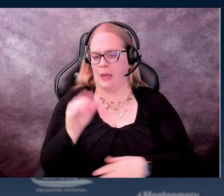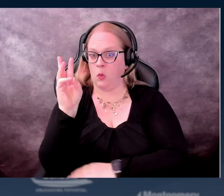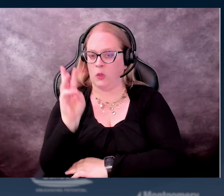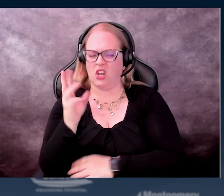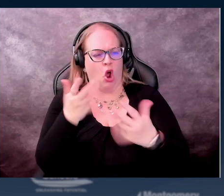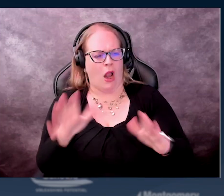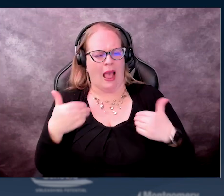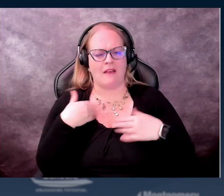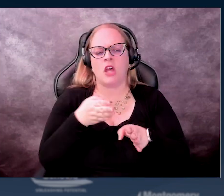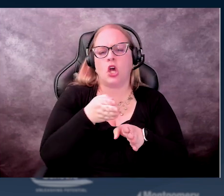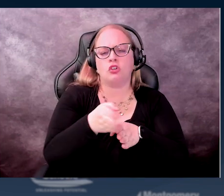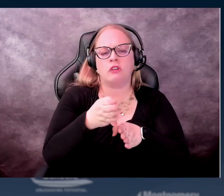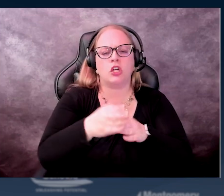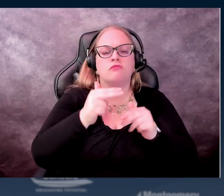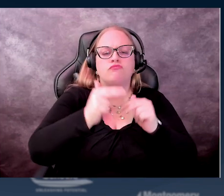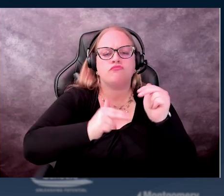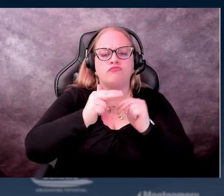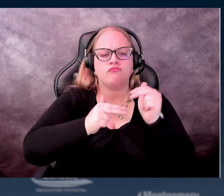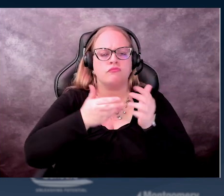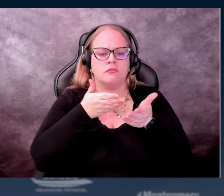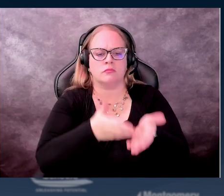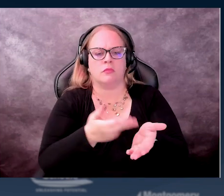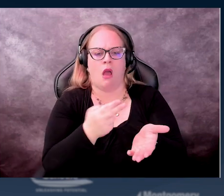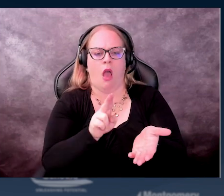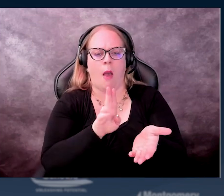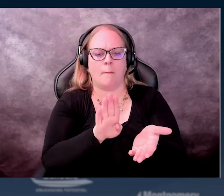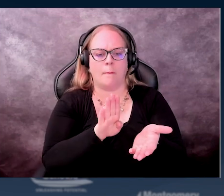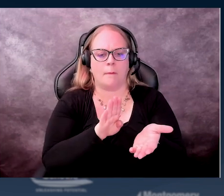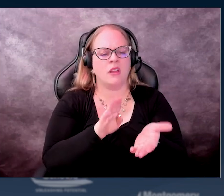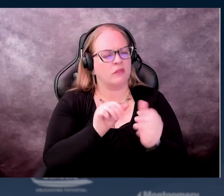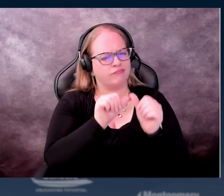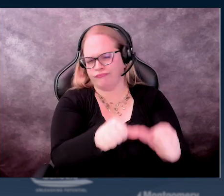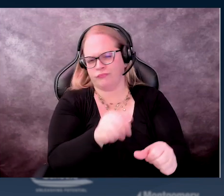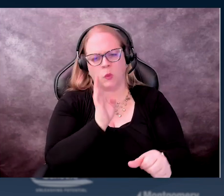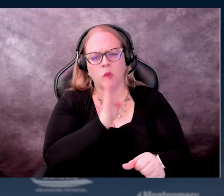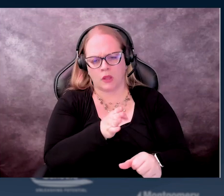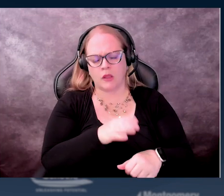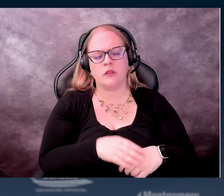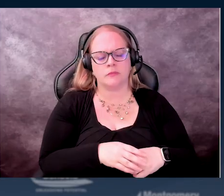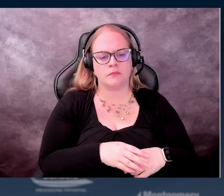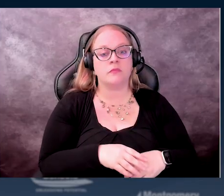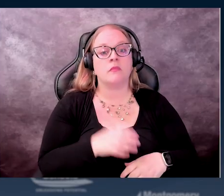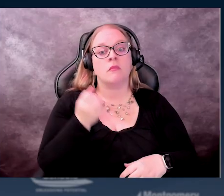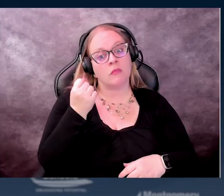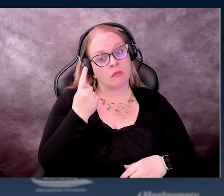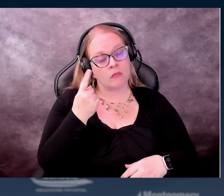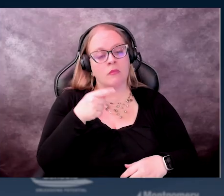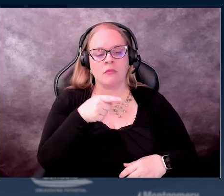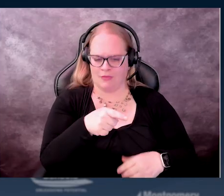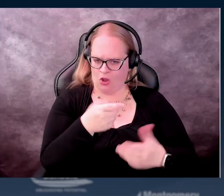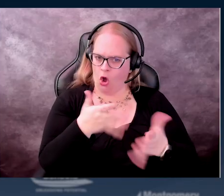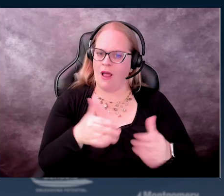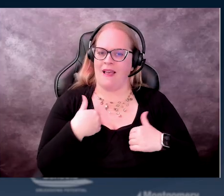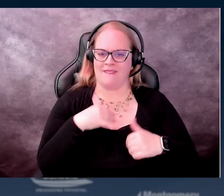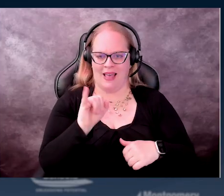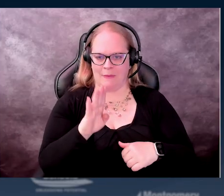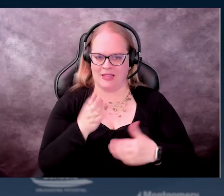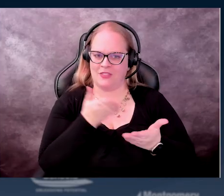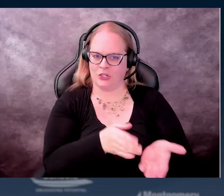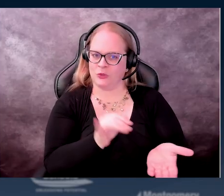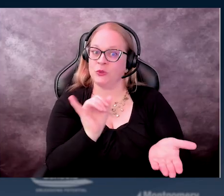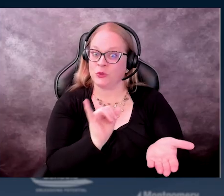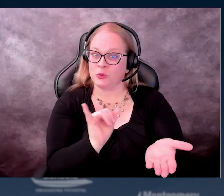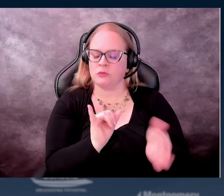fields. They'll continue to do that, and they too offer IB. This will become the regional site for